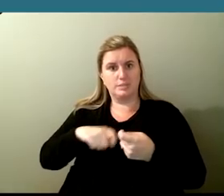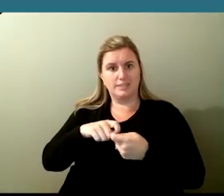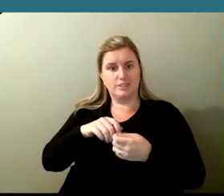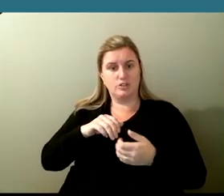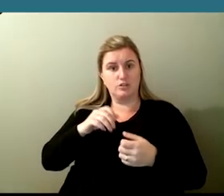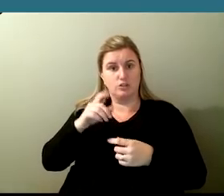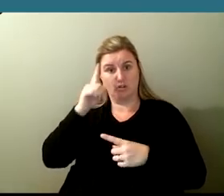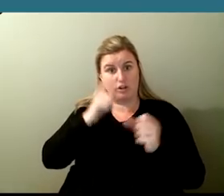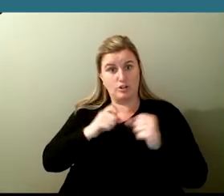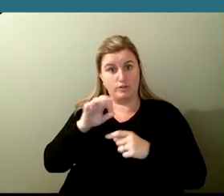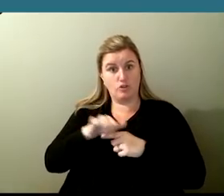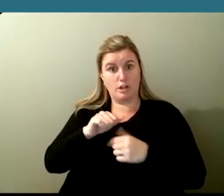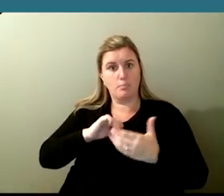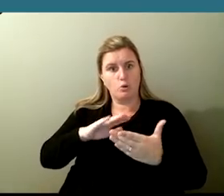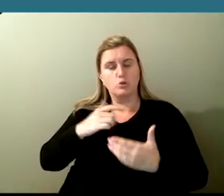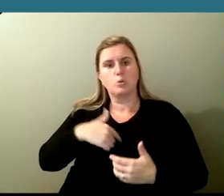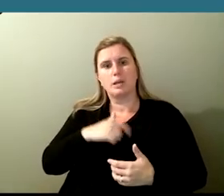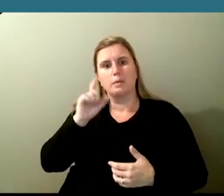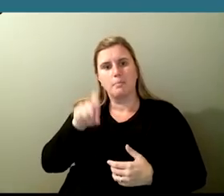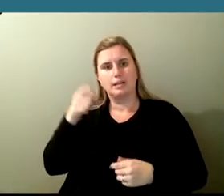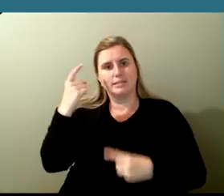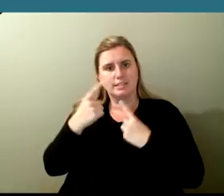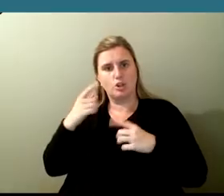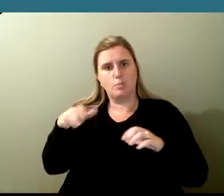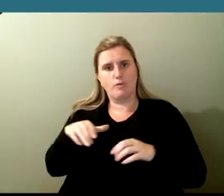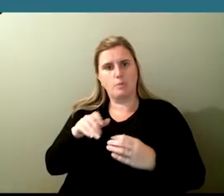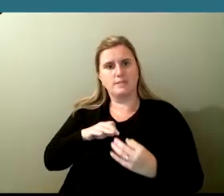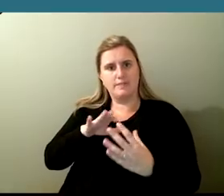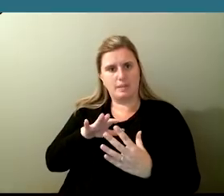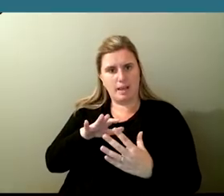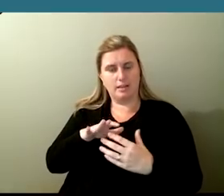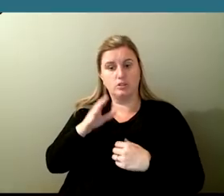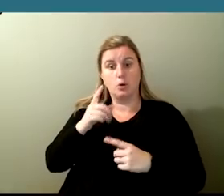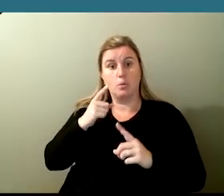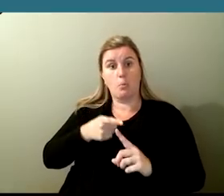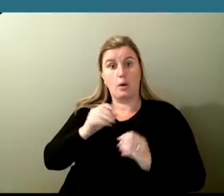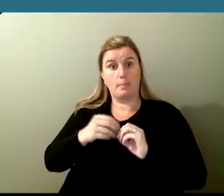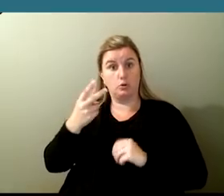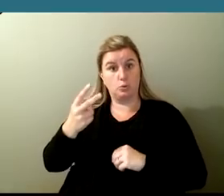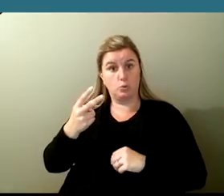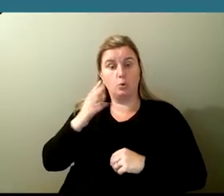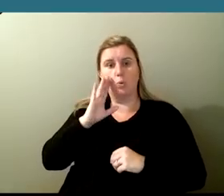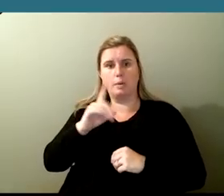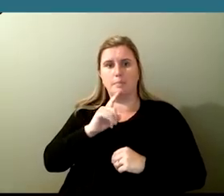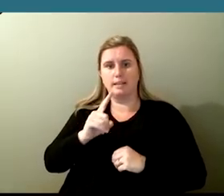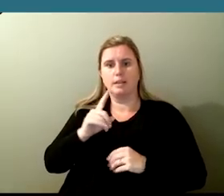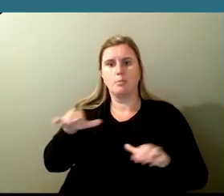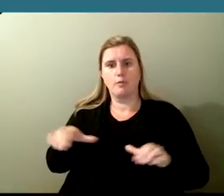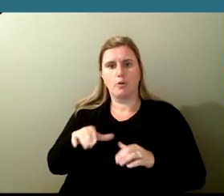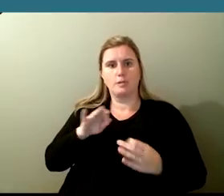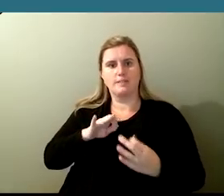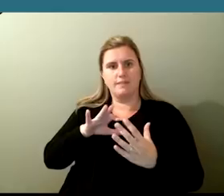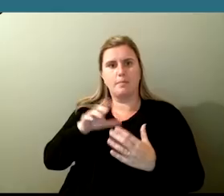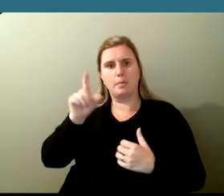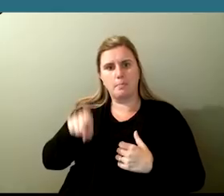strategies of training approaches, we must consider performance feedback. So our point number two is going to be performance